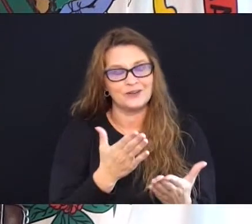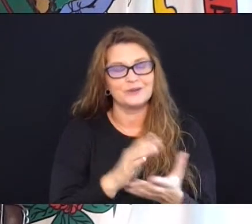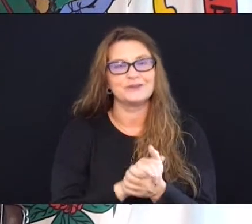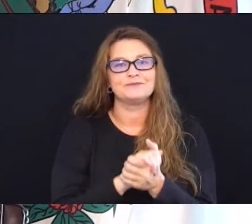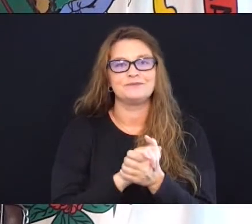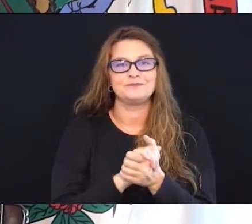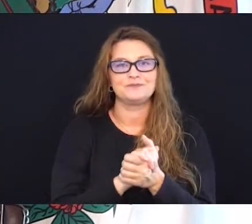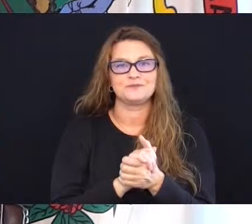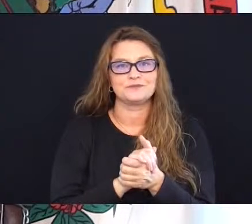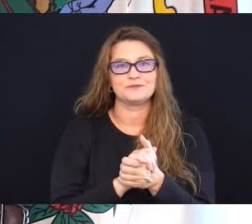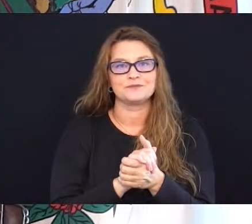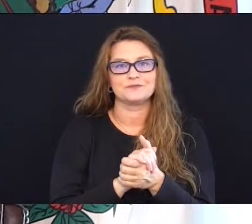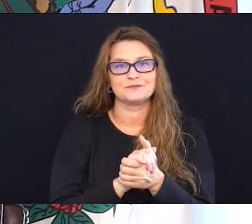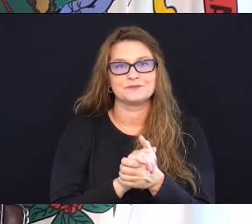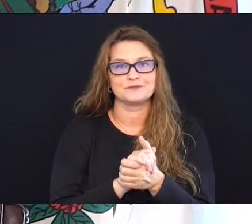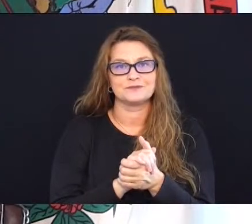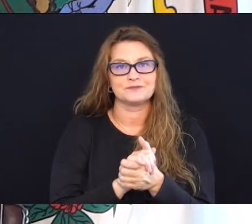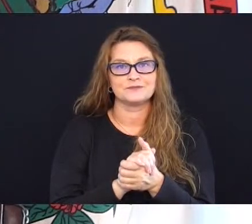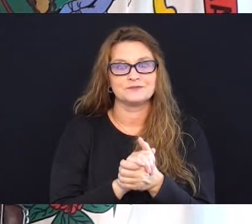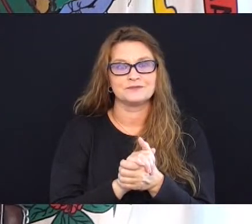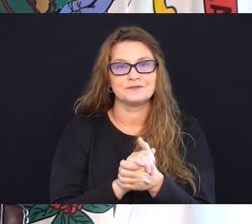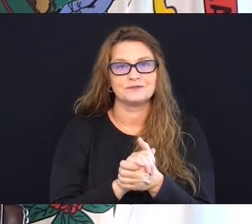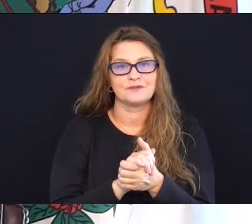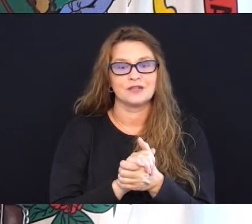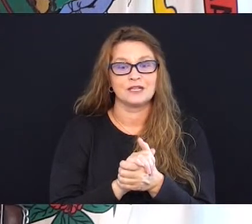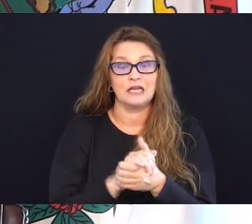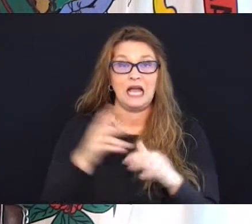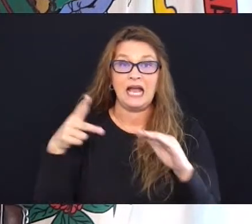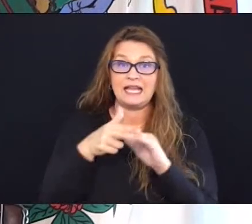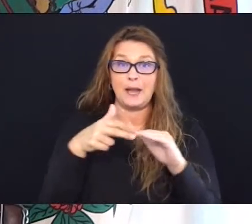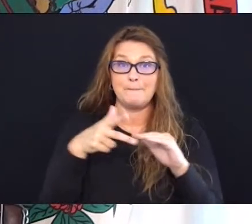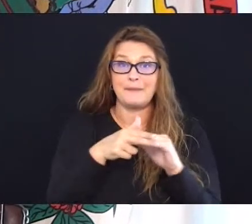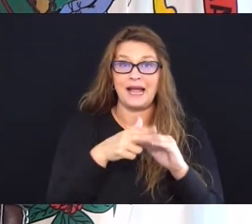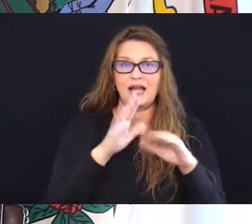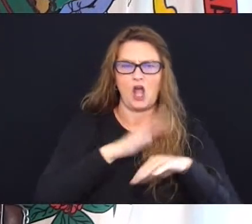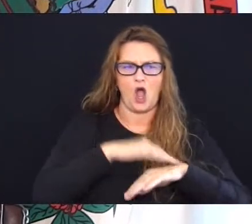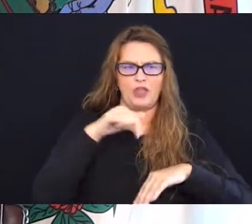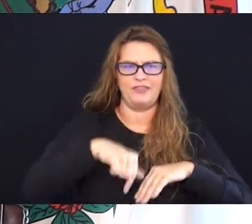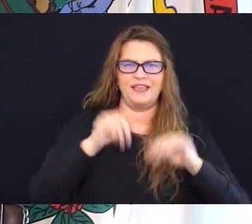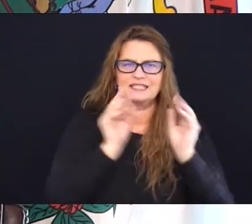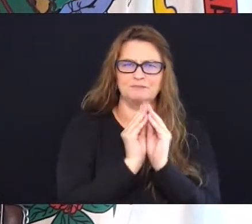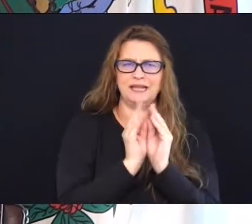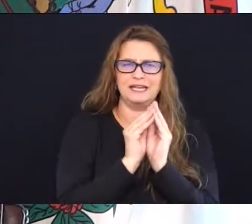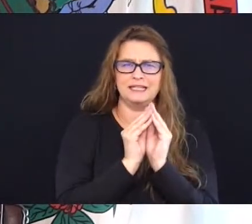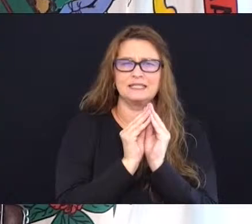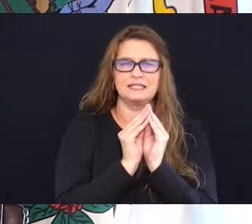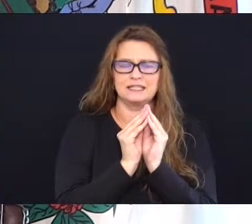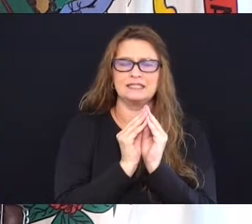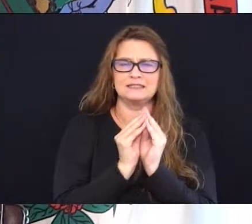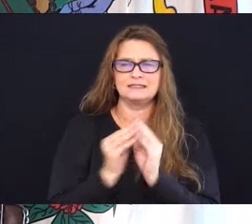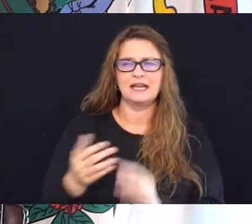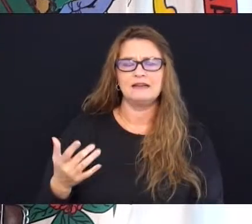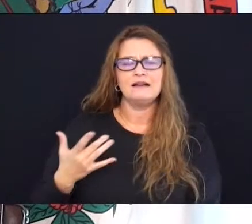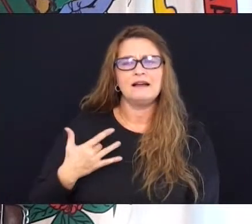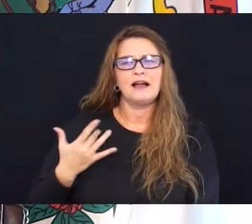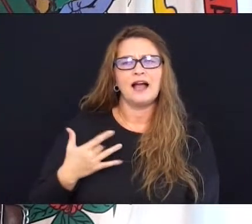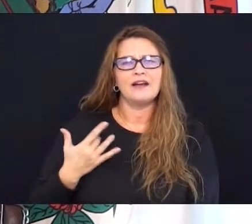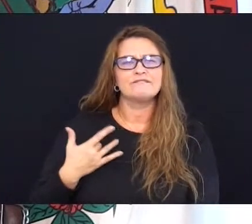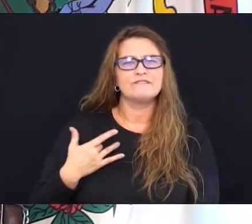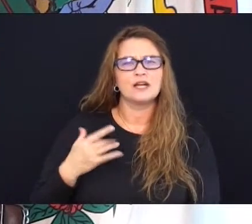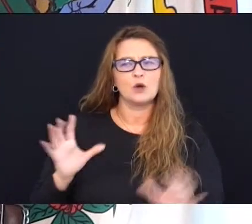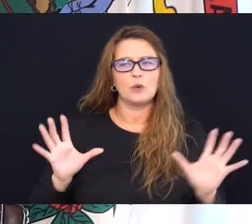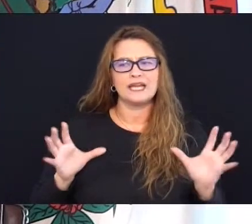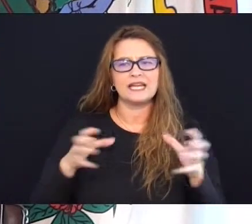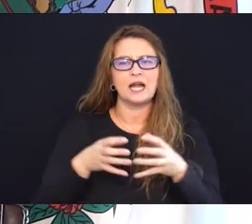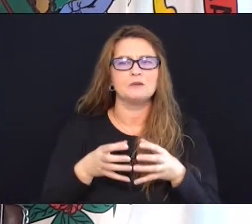standpoint of cutting back on the briefings, I do think it's that we could come